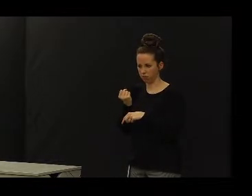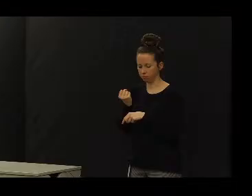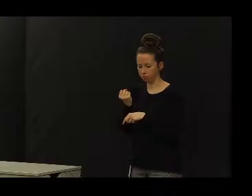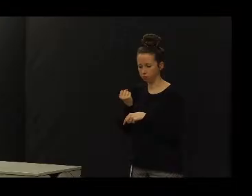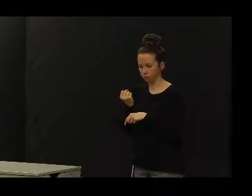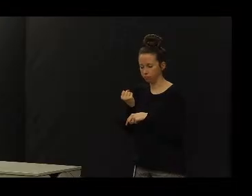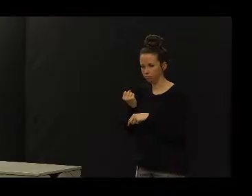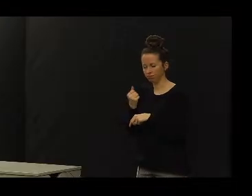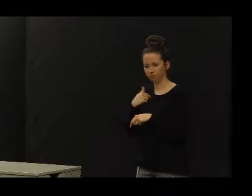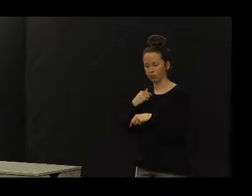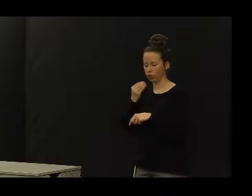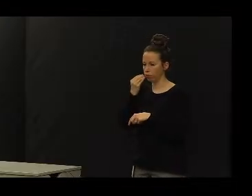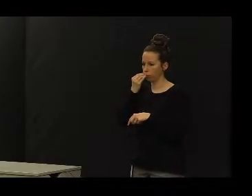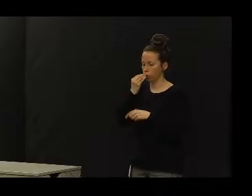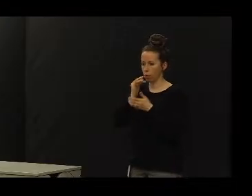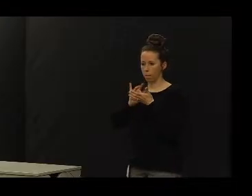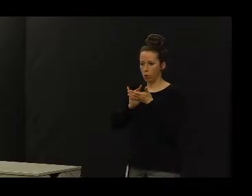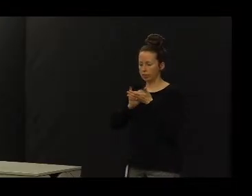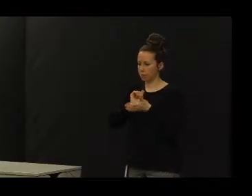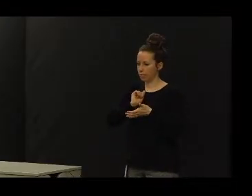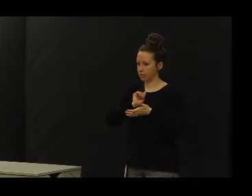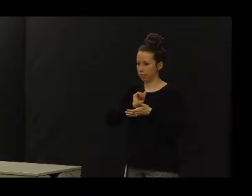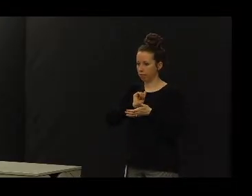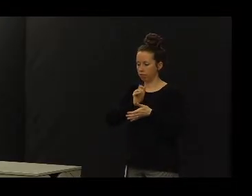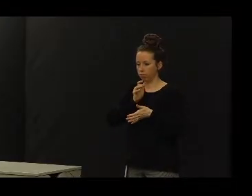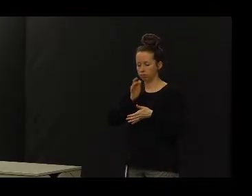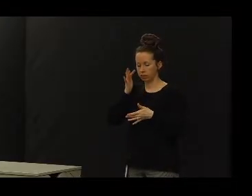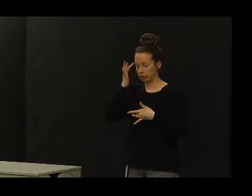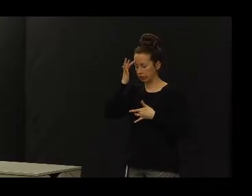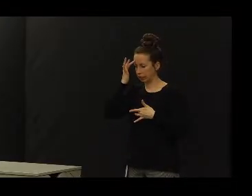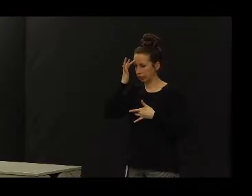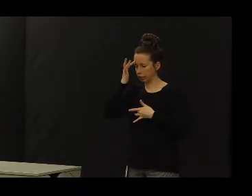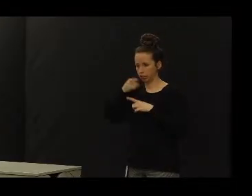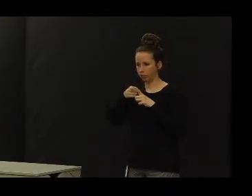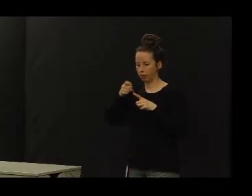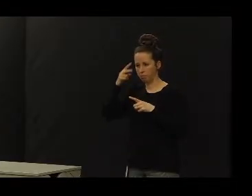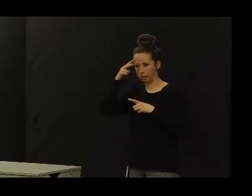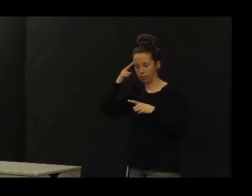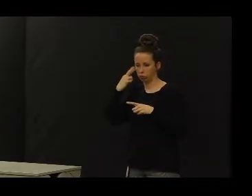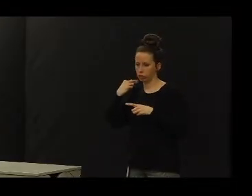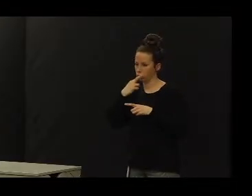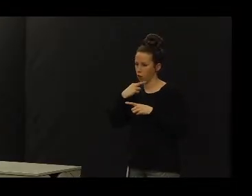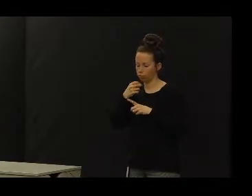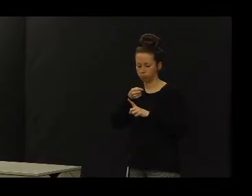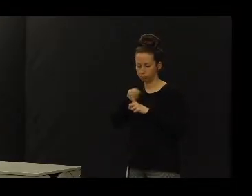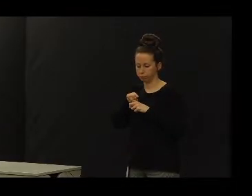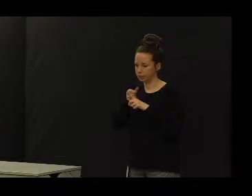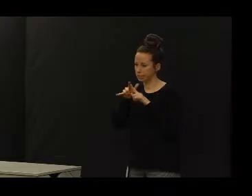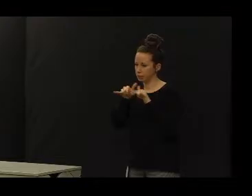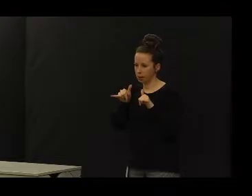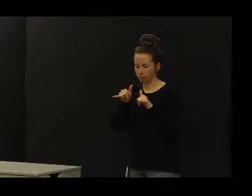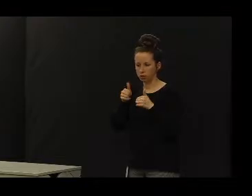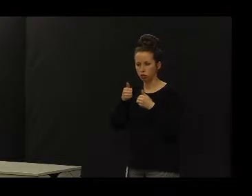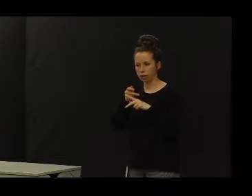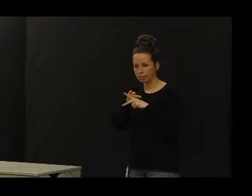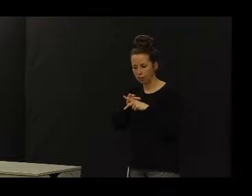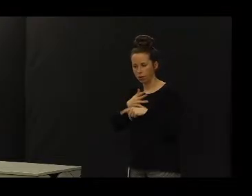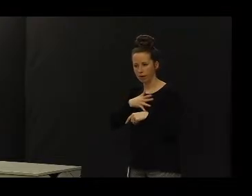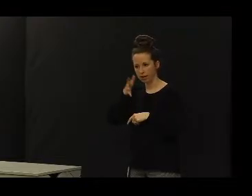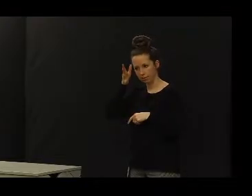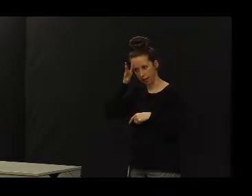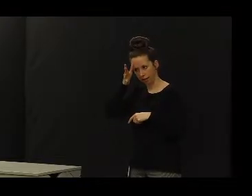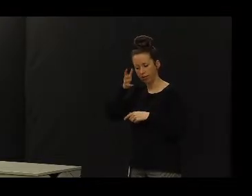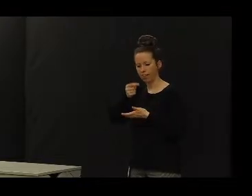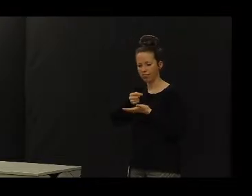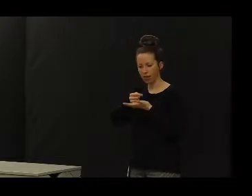I had food poisoning myself from a Mexican restaurant. At the same time, I was trying to take care of my dad and the therapies